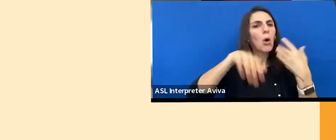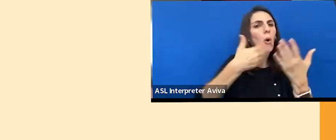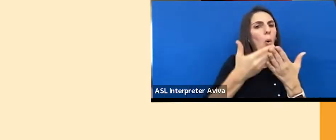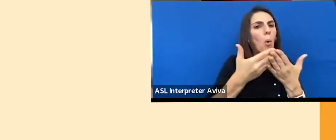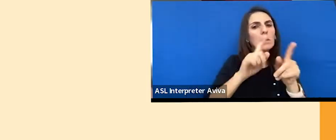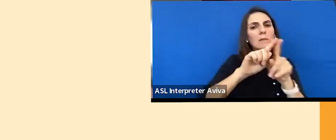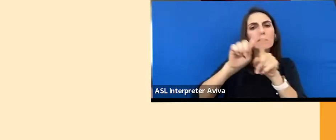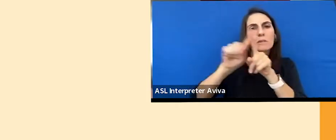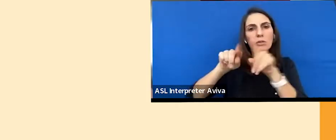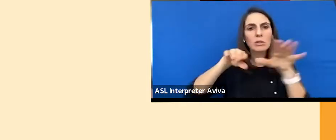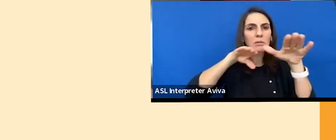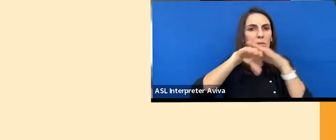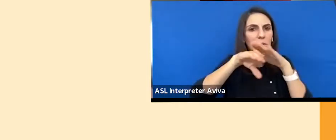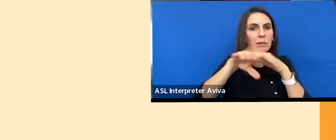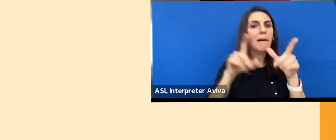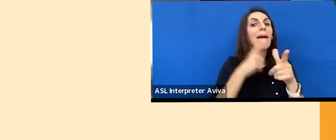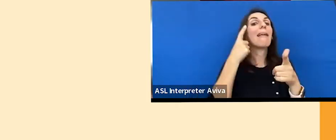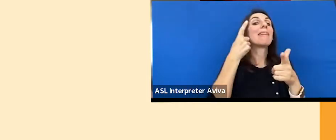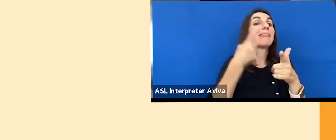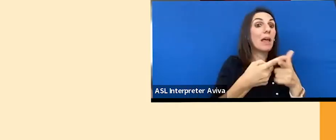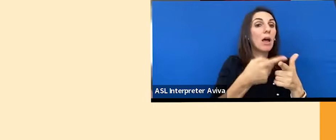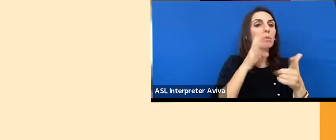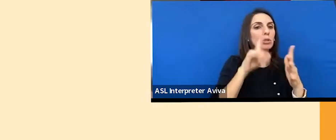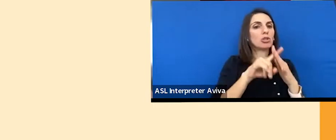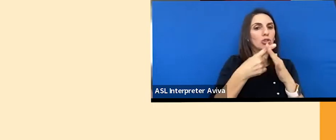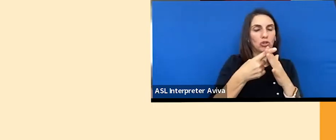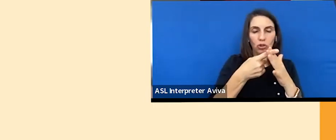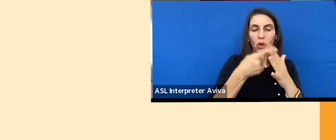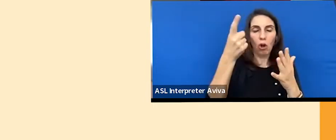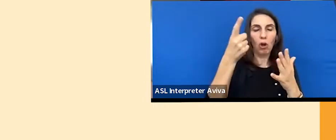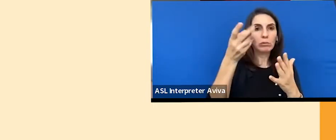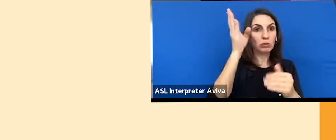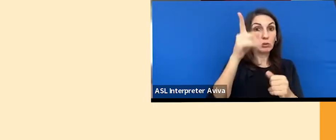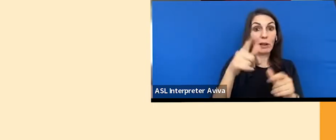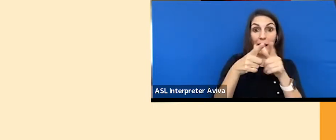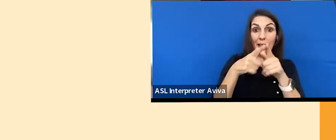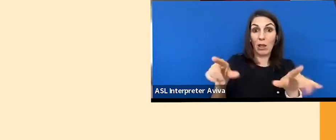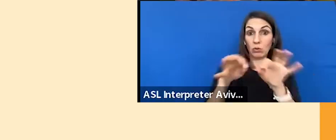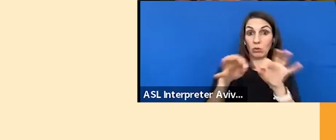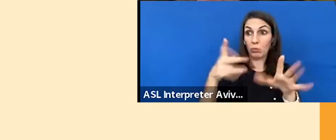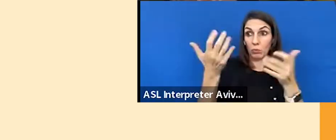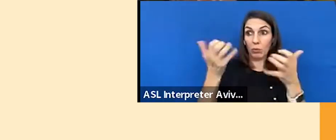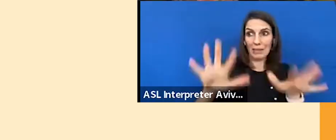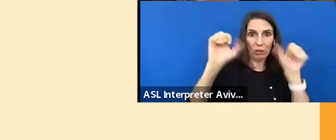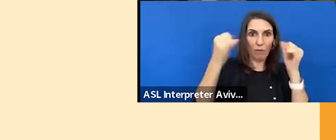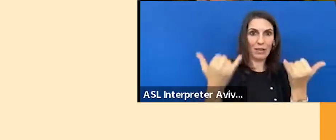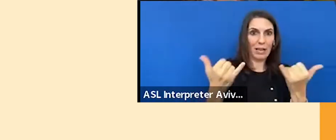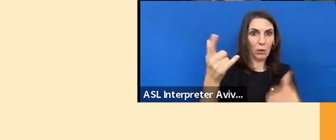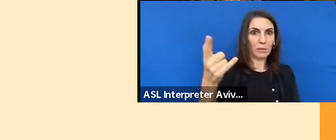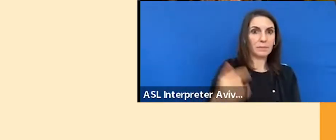start our presentation. Language interpreters, would you like to take over, please?